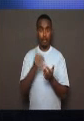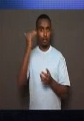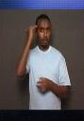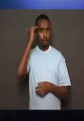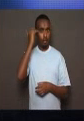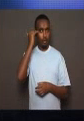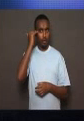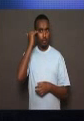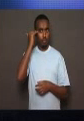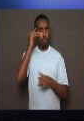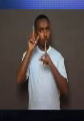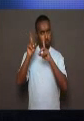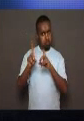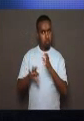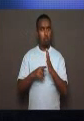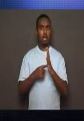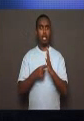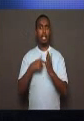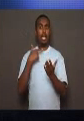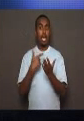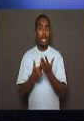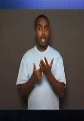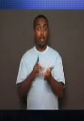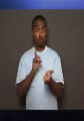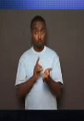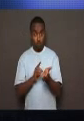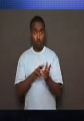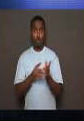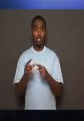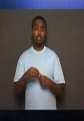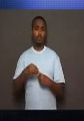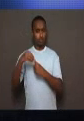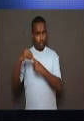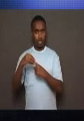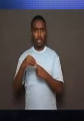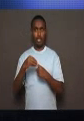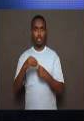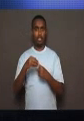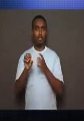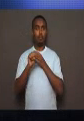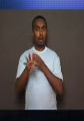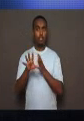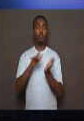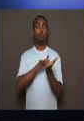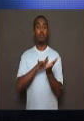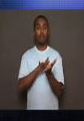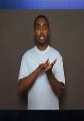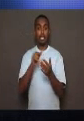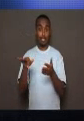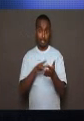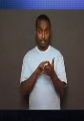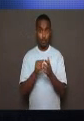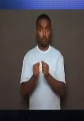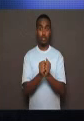neurologist. A neurologist is a doctor who specializes in the branch of medicine that deals